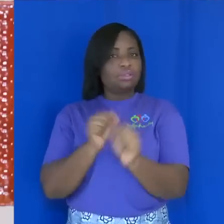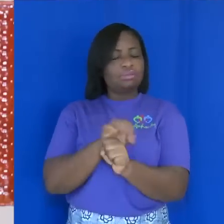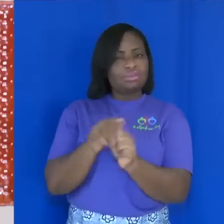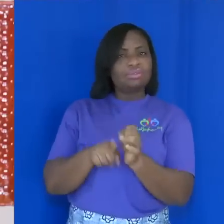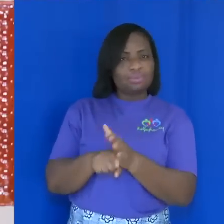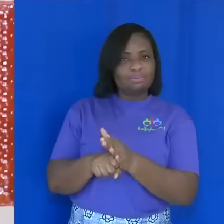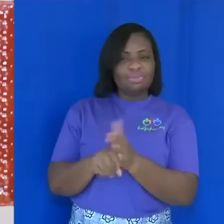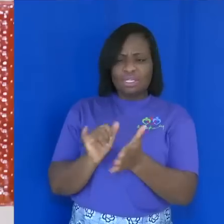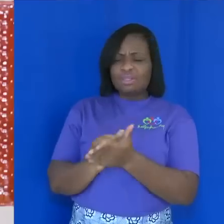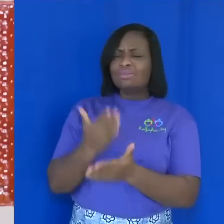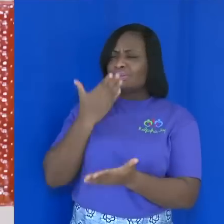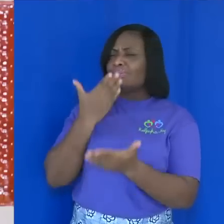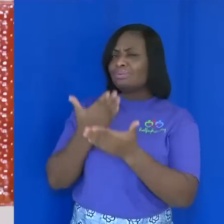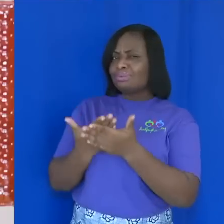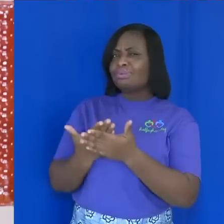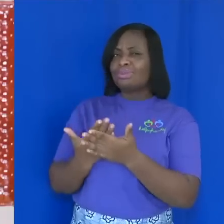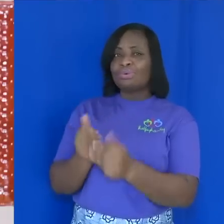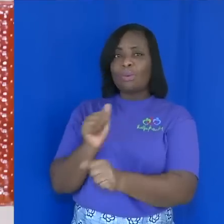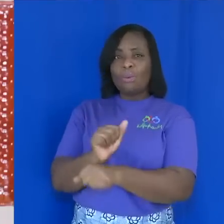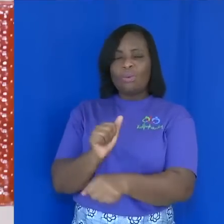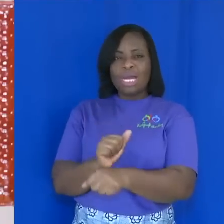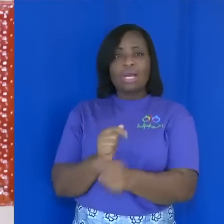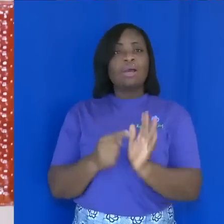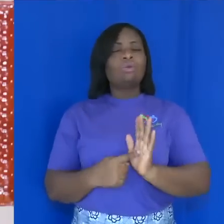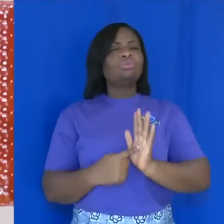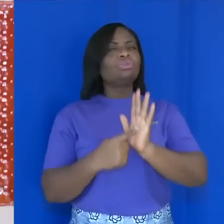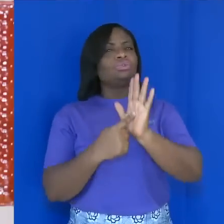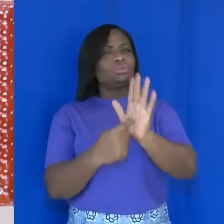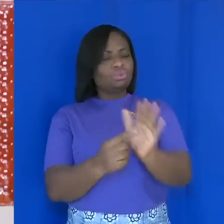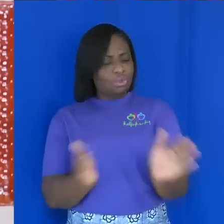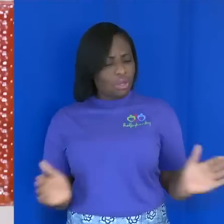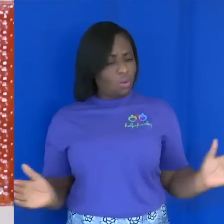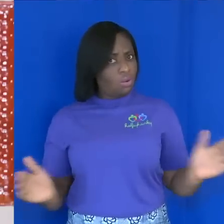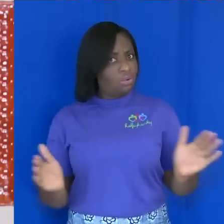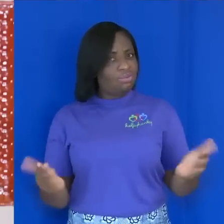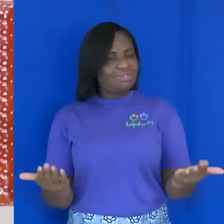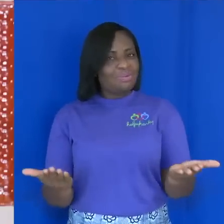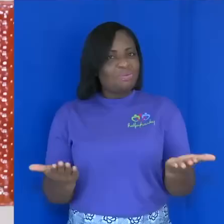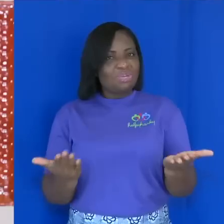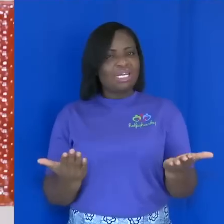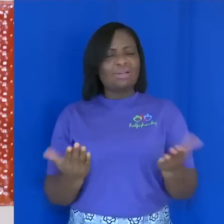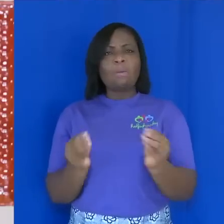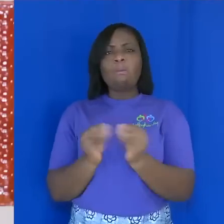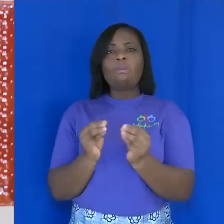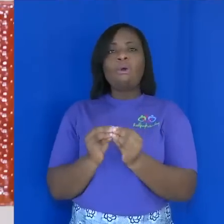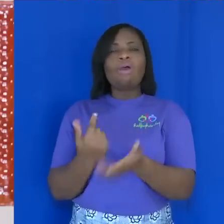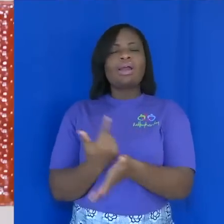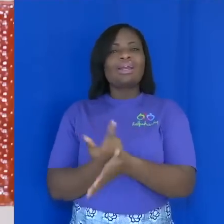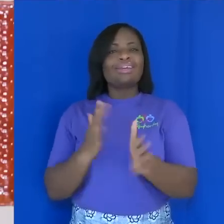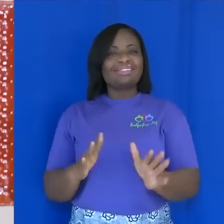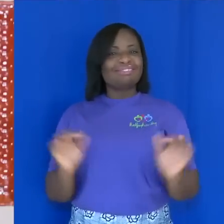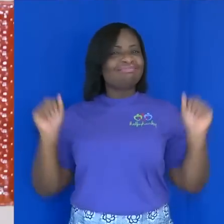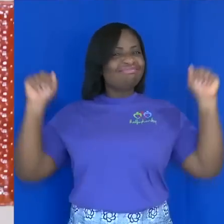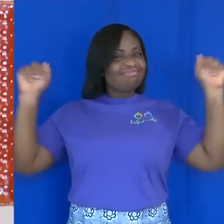These laudable efforts have manifested the collective will of the majority of Ghanaians to rally